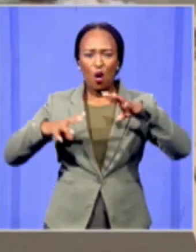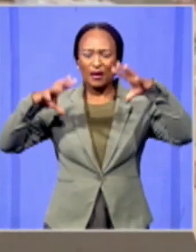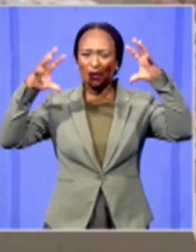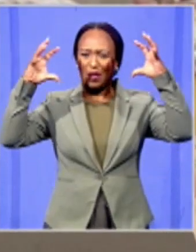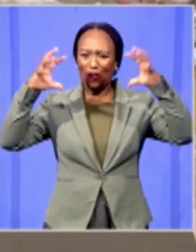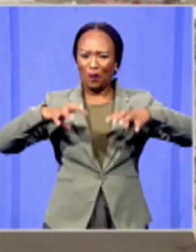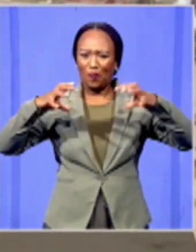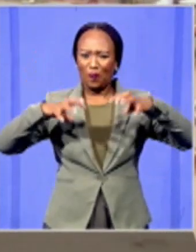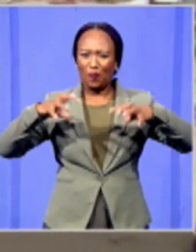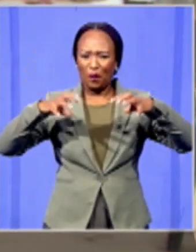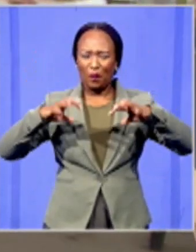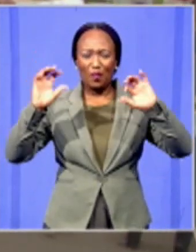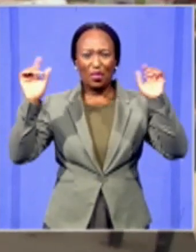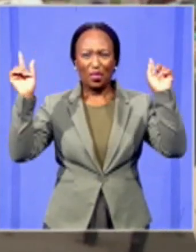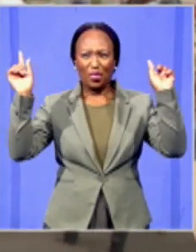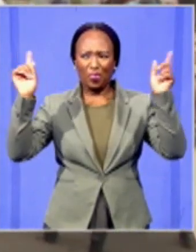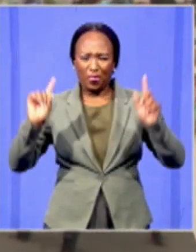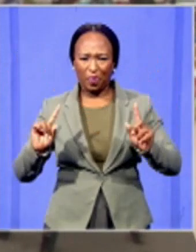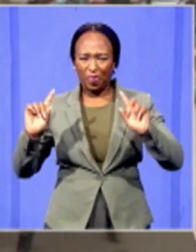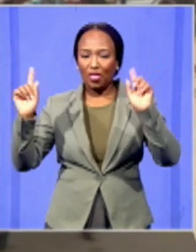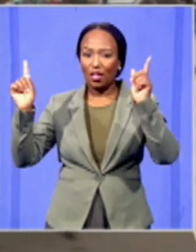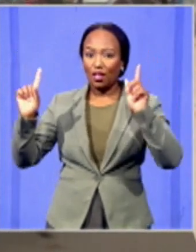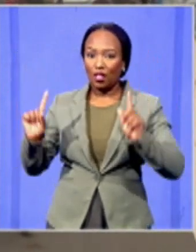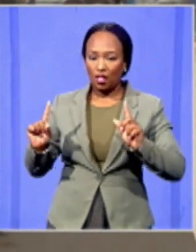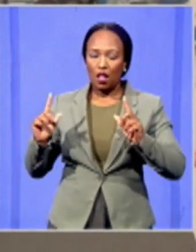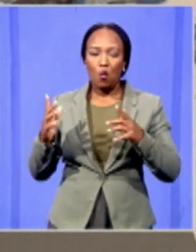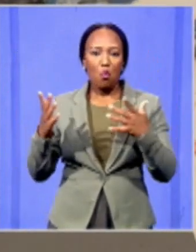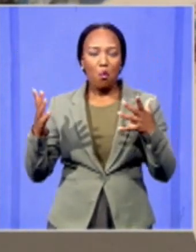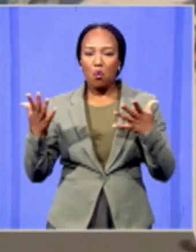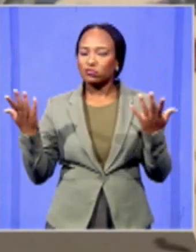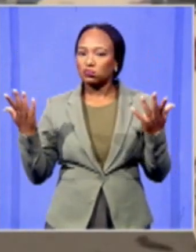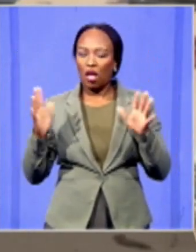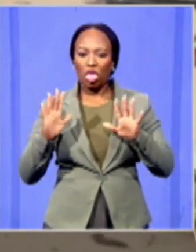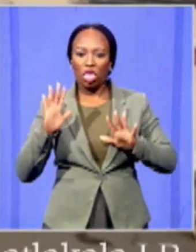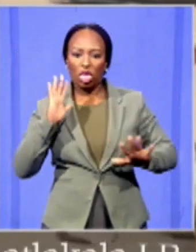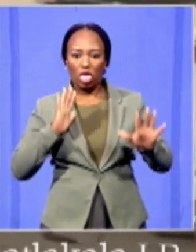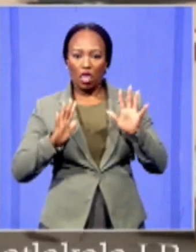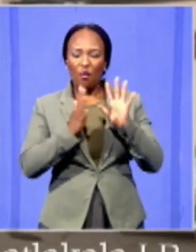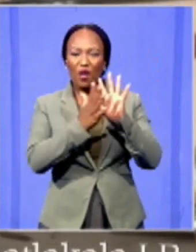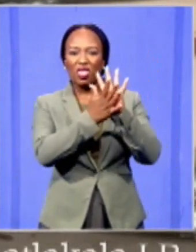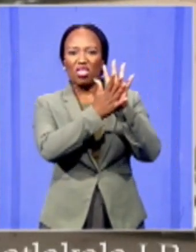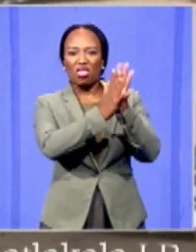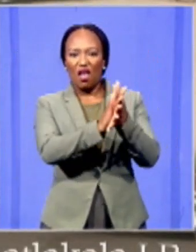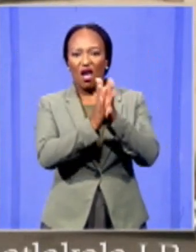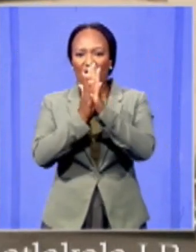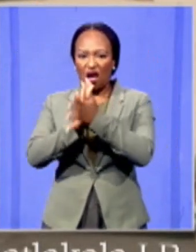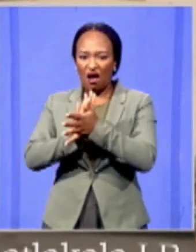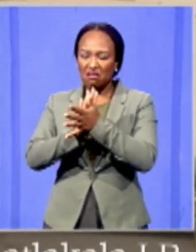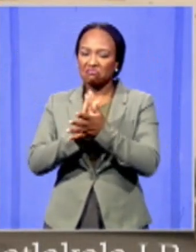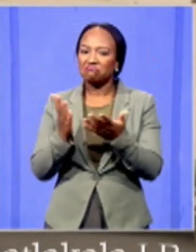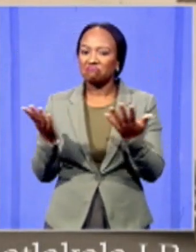wa Mmamatlakala ba itshwere megono le go hloka thušo. Le ge ledimo le sentše, badudi ba šoma o šoro go lokiša ditlhaka